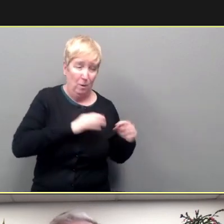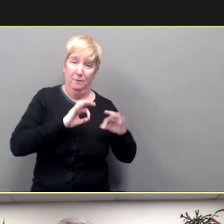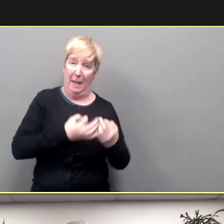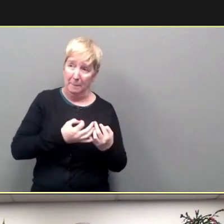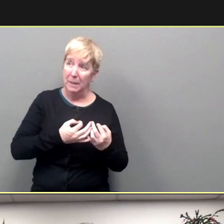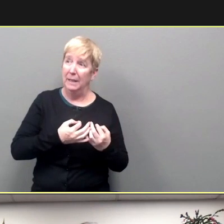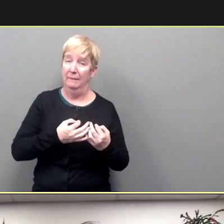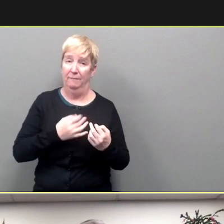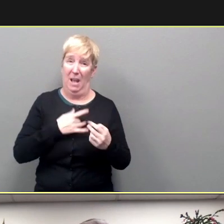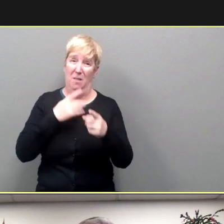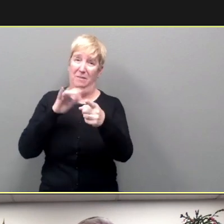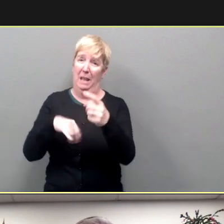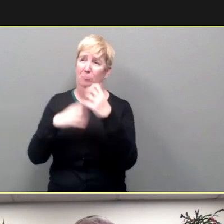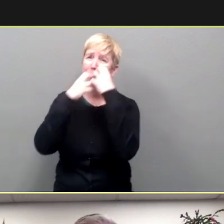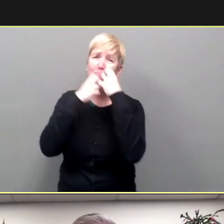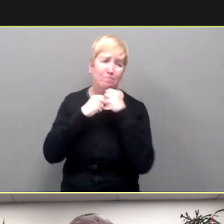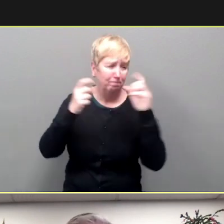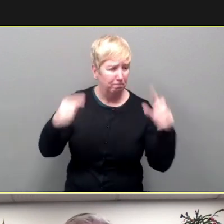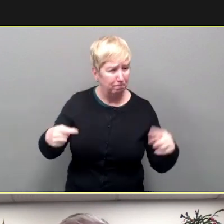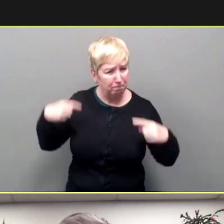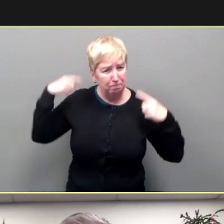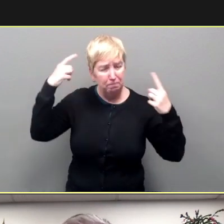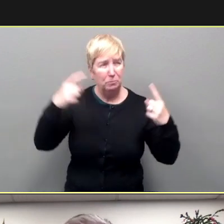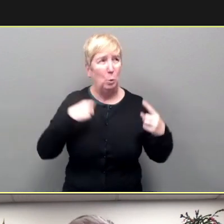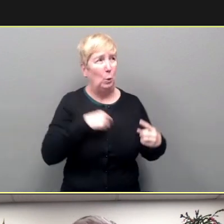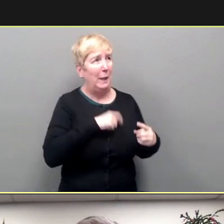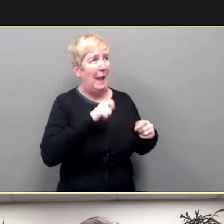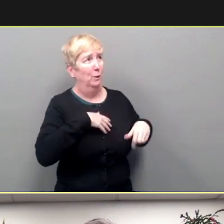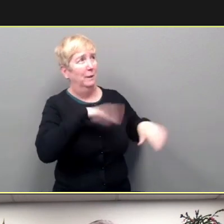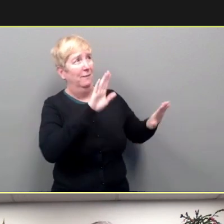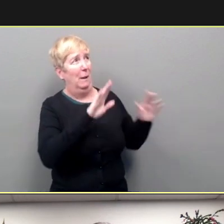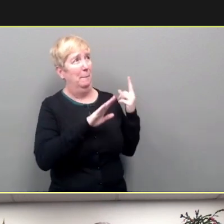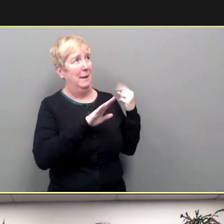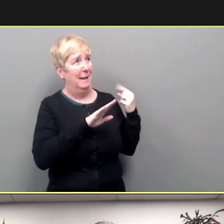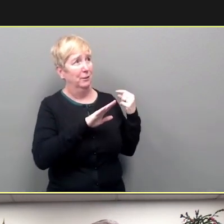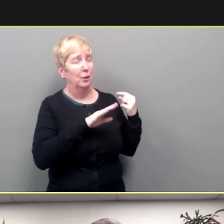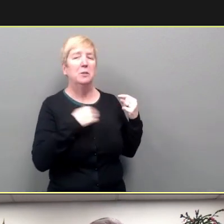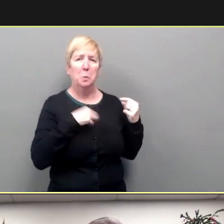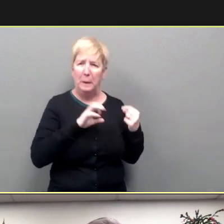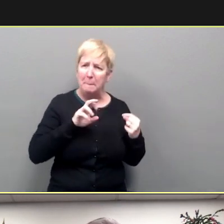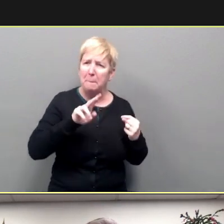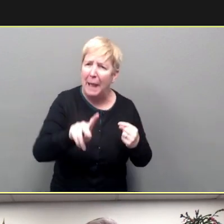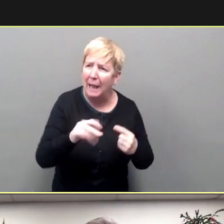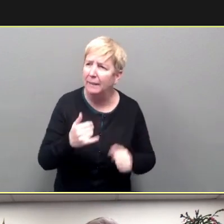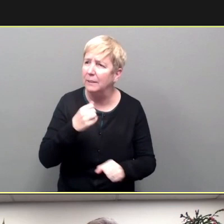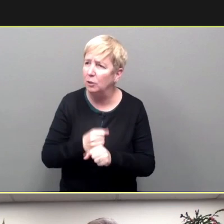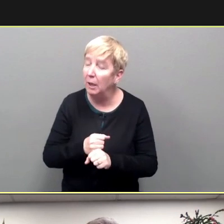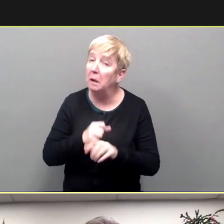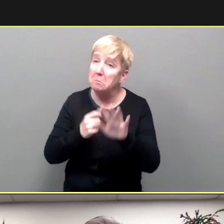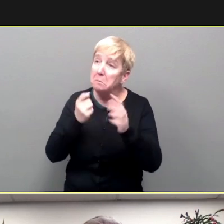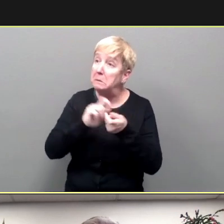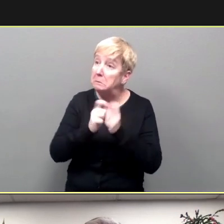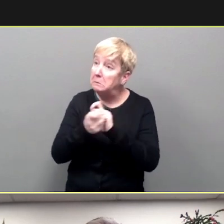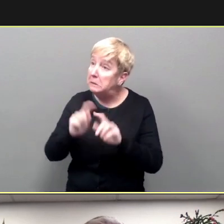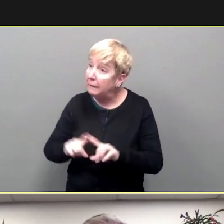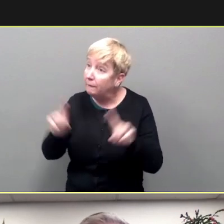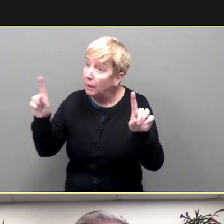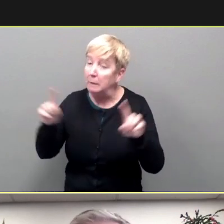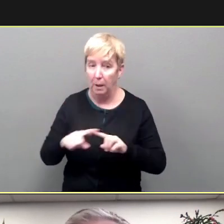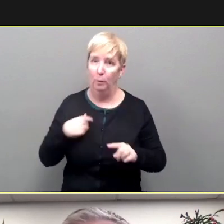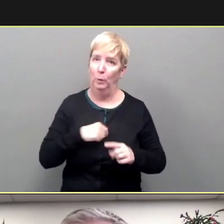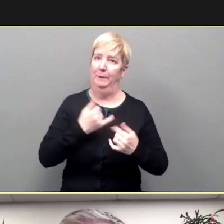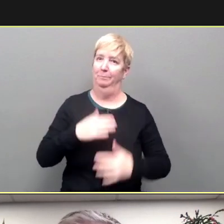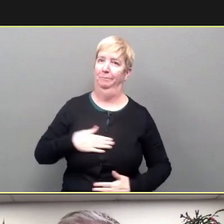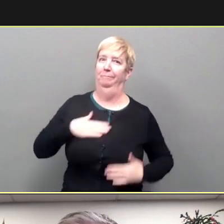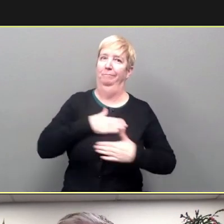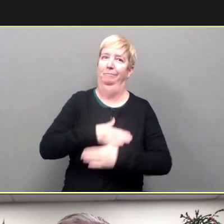up last year. So this is just food for thought to spark thinking. But I think that rather than having